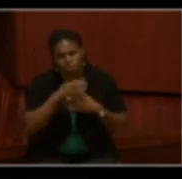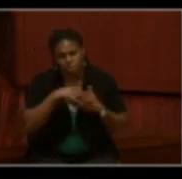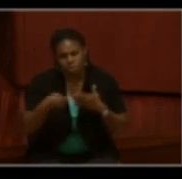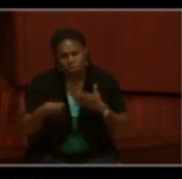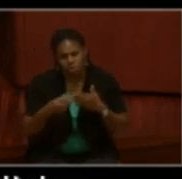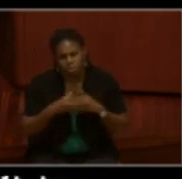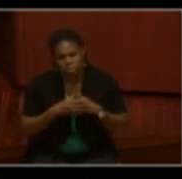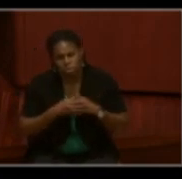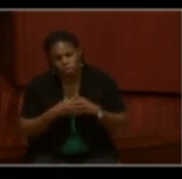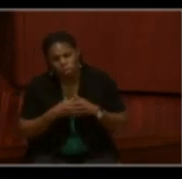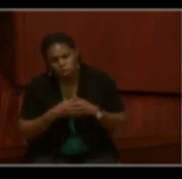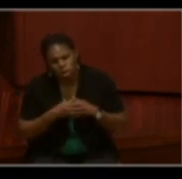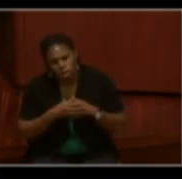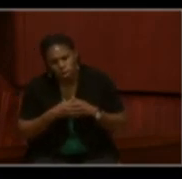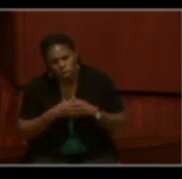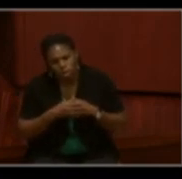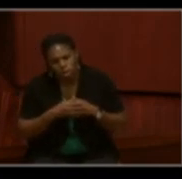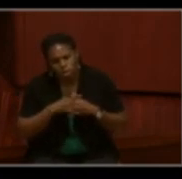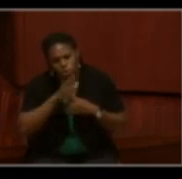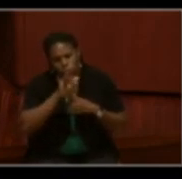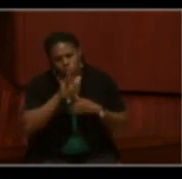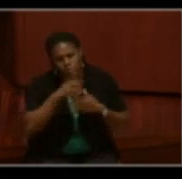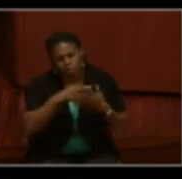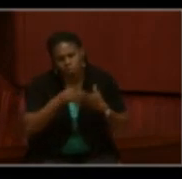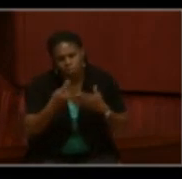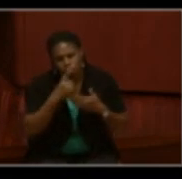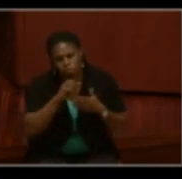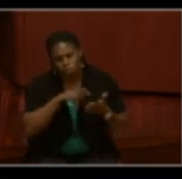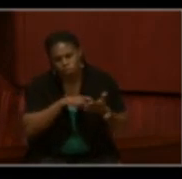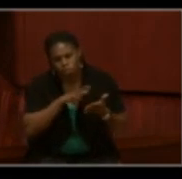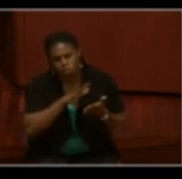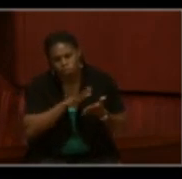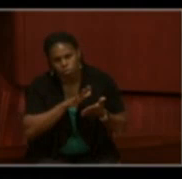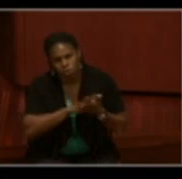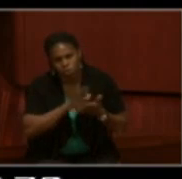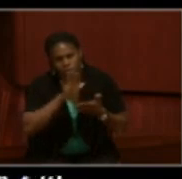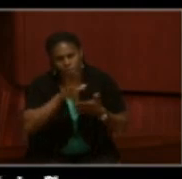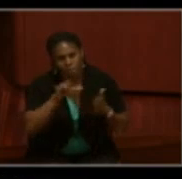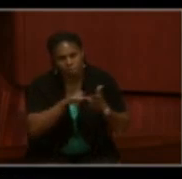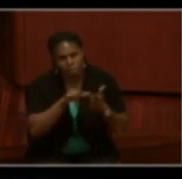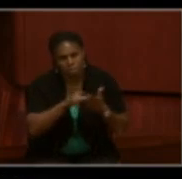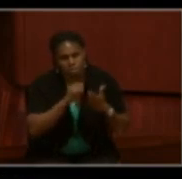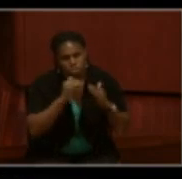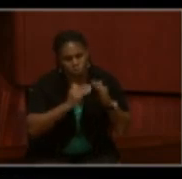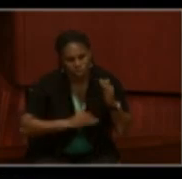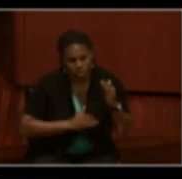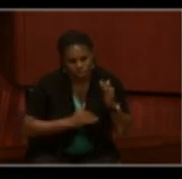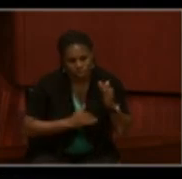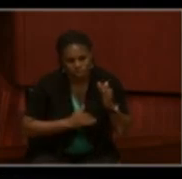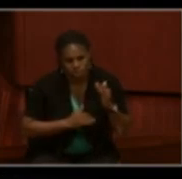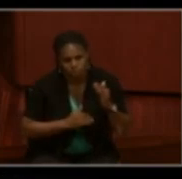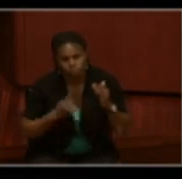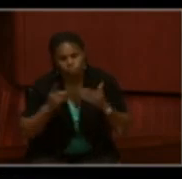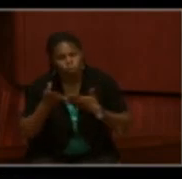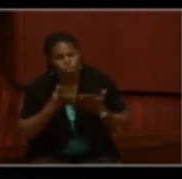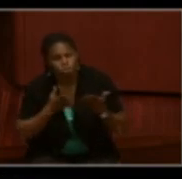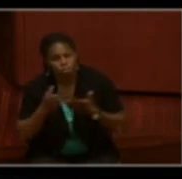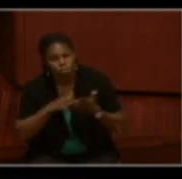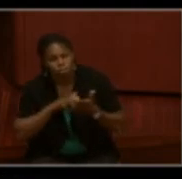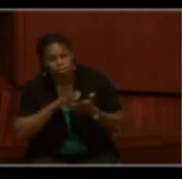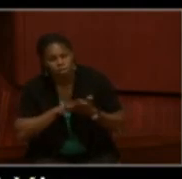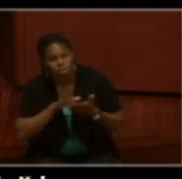over 5 pages and $25 for records that are 5 pages or less. Selective service records